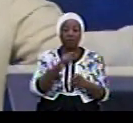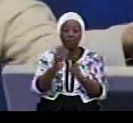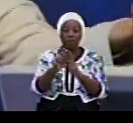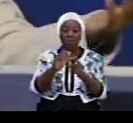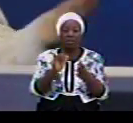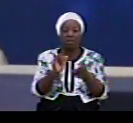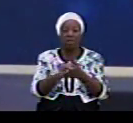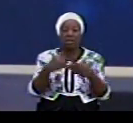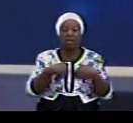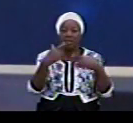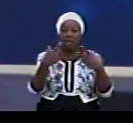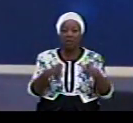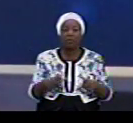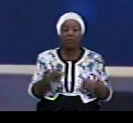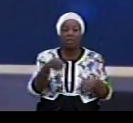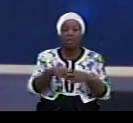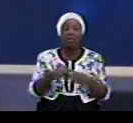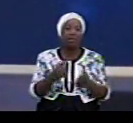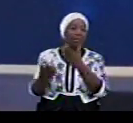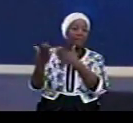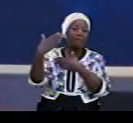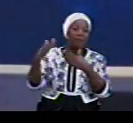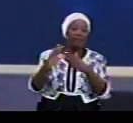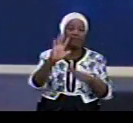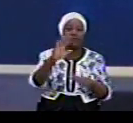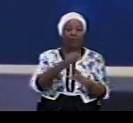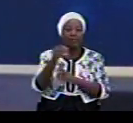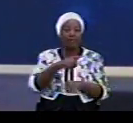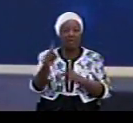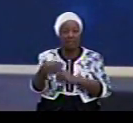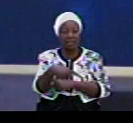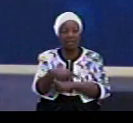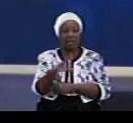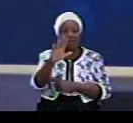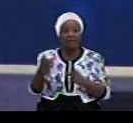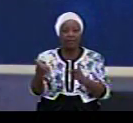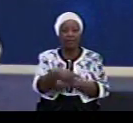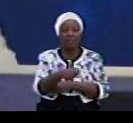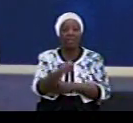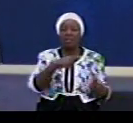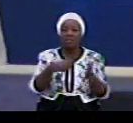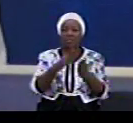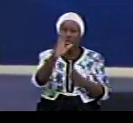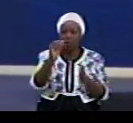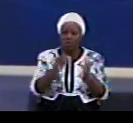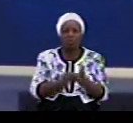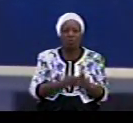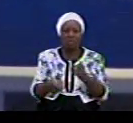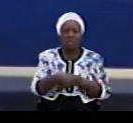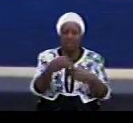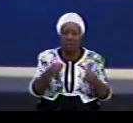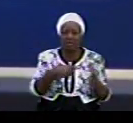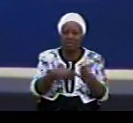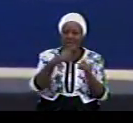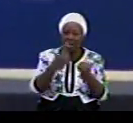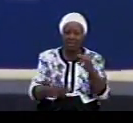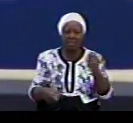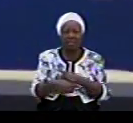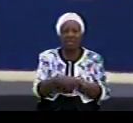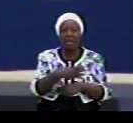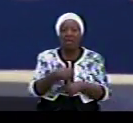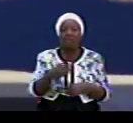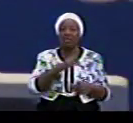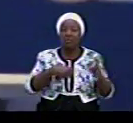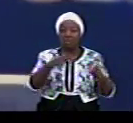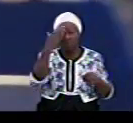is your day, you have come. The Lord knows you are there, he'll touch your life. I